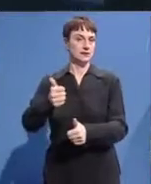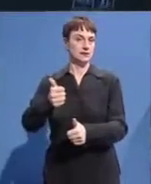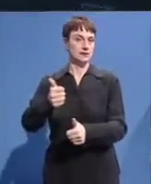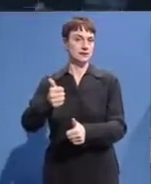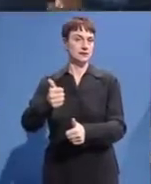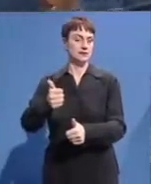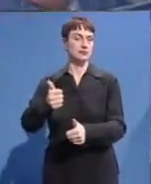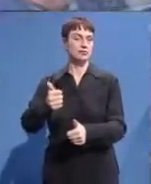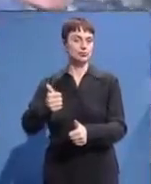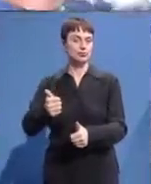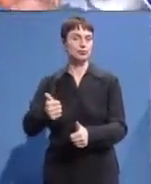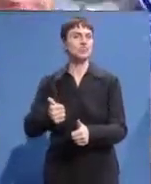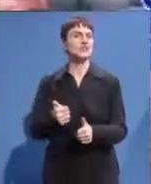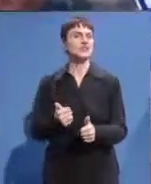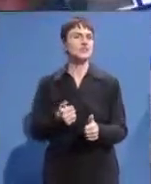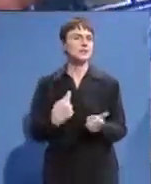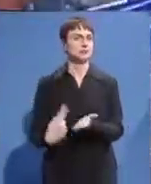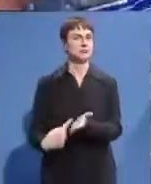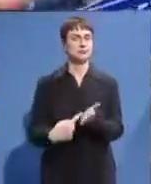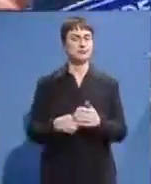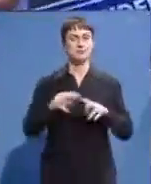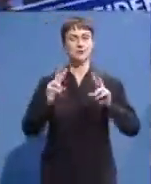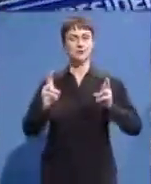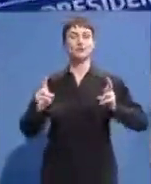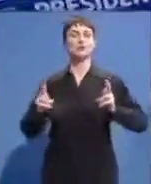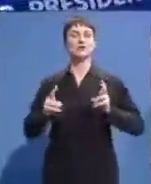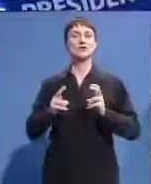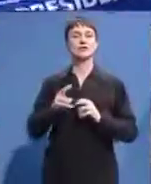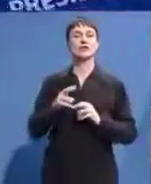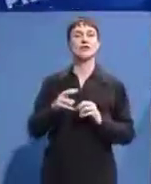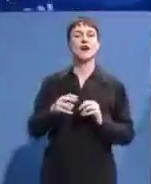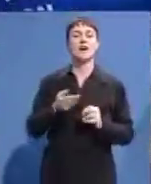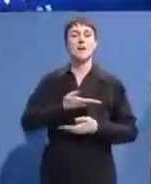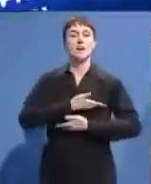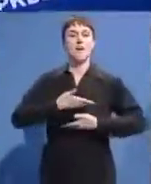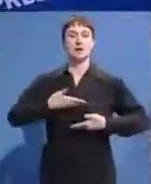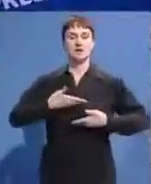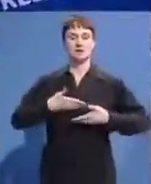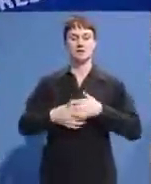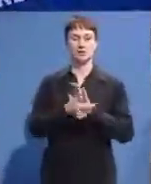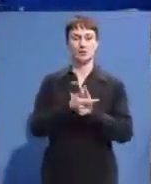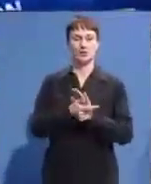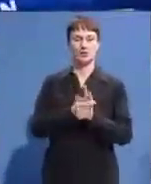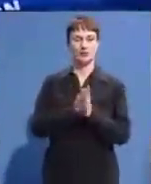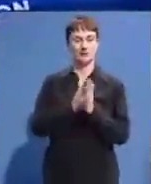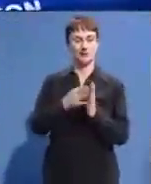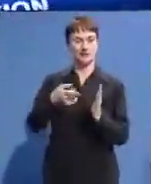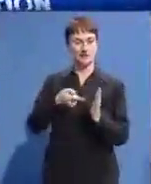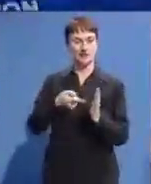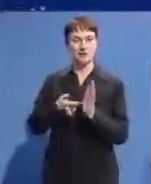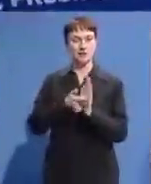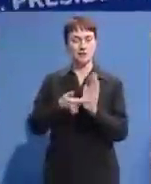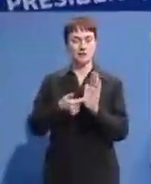pass law defiance activities which led to Sharpeville. So there were other organizations too